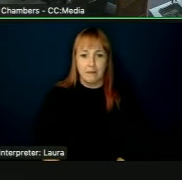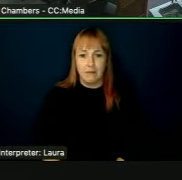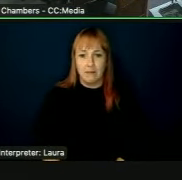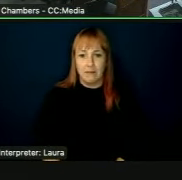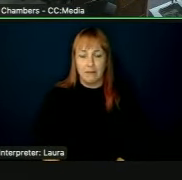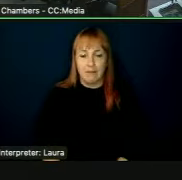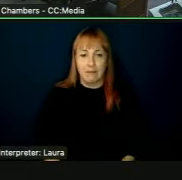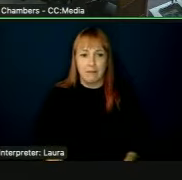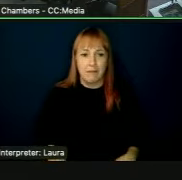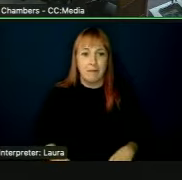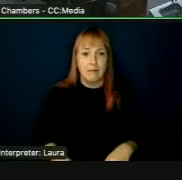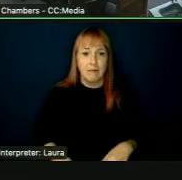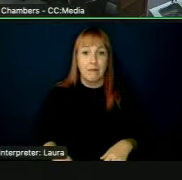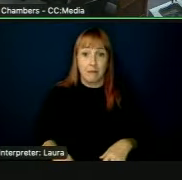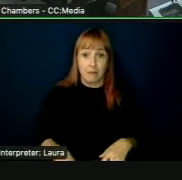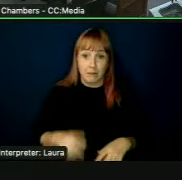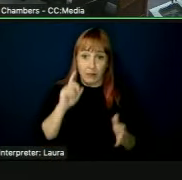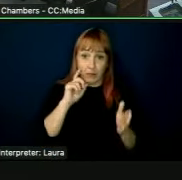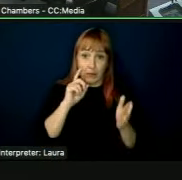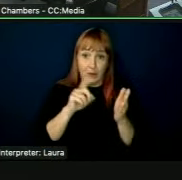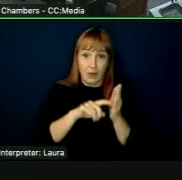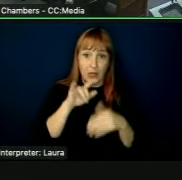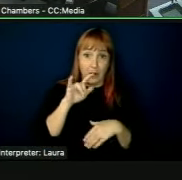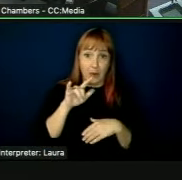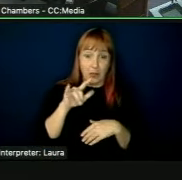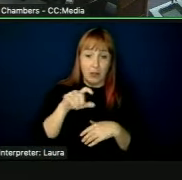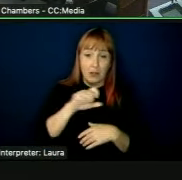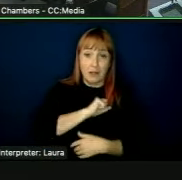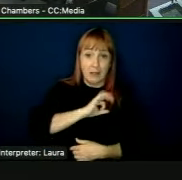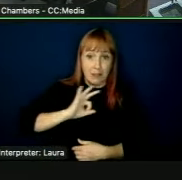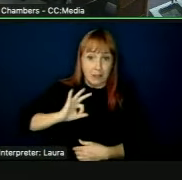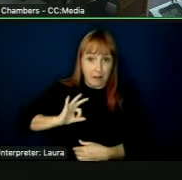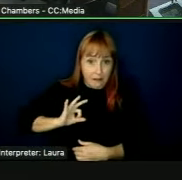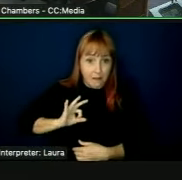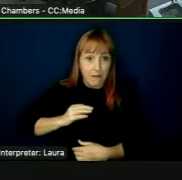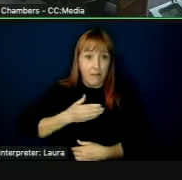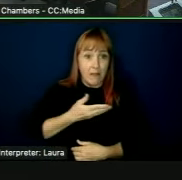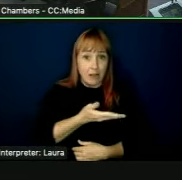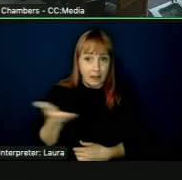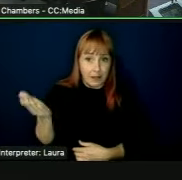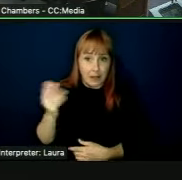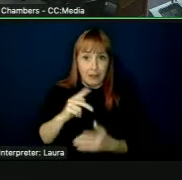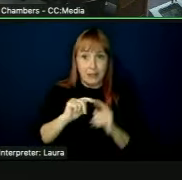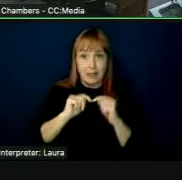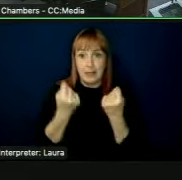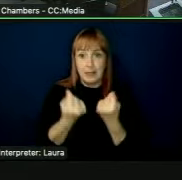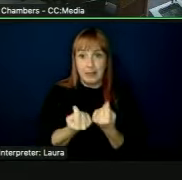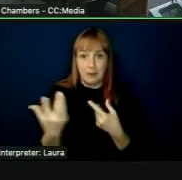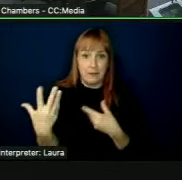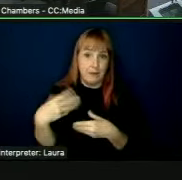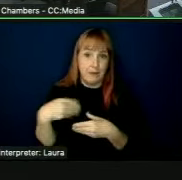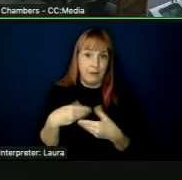So in those pictures, you do see some of our airport staff and the project team.